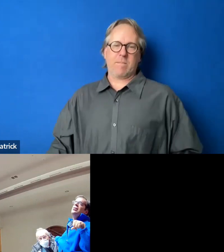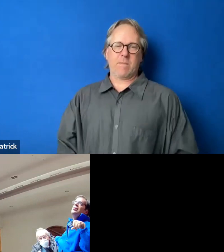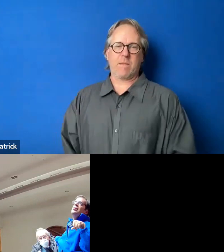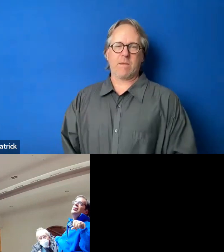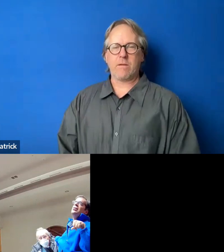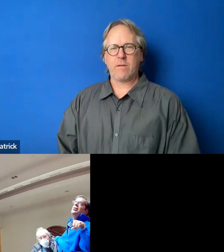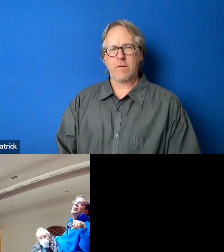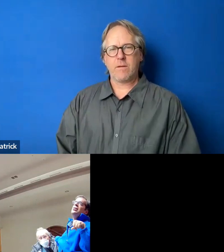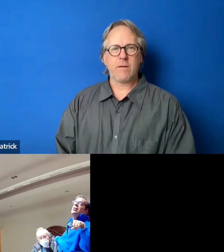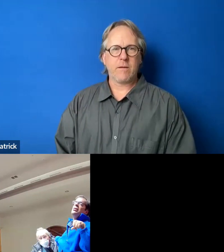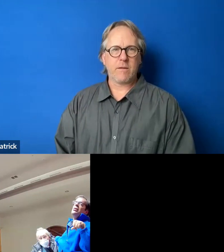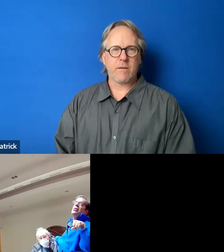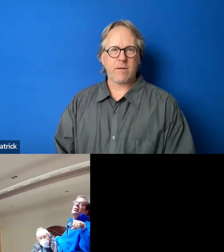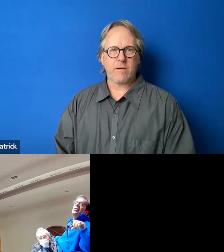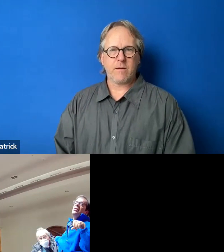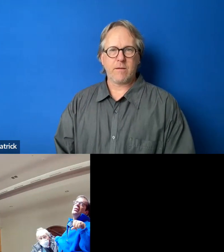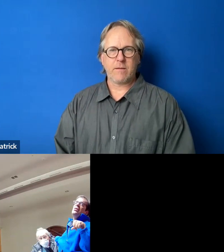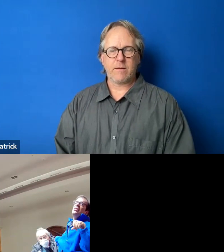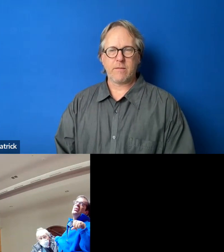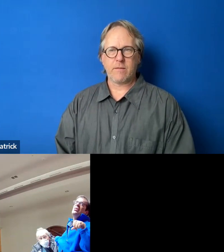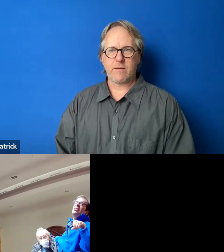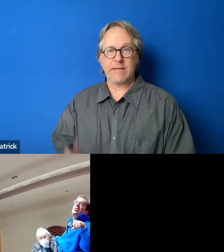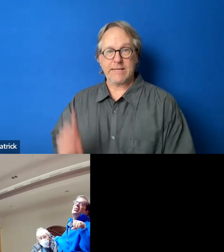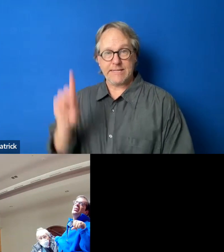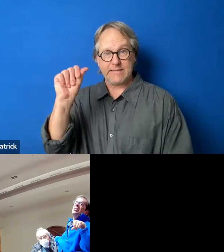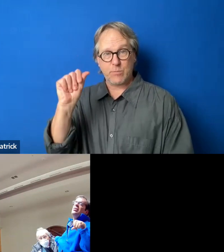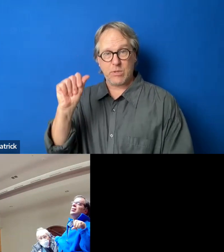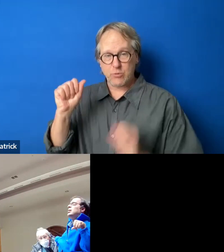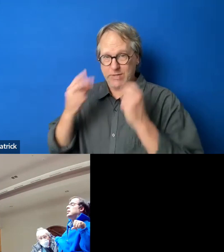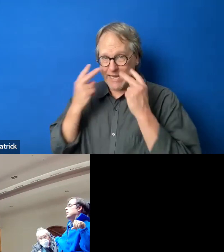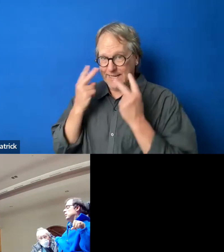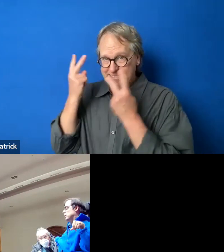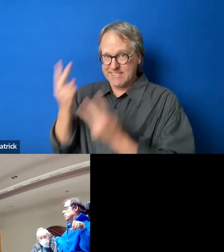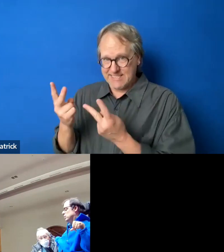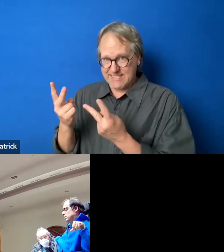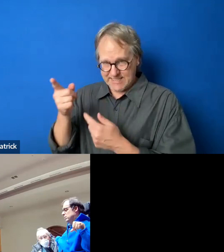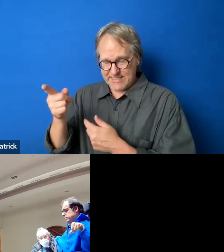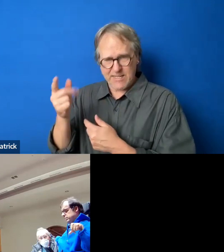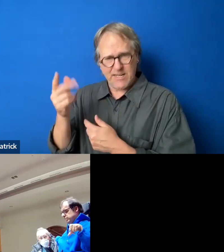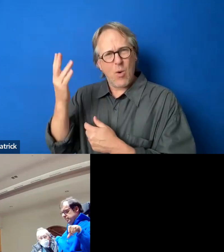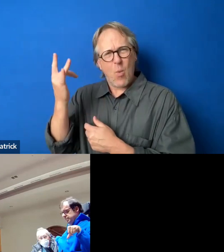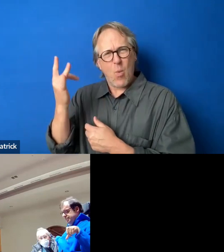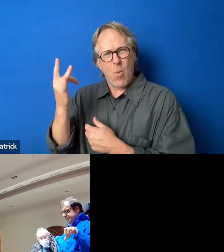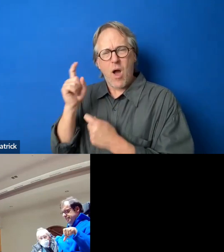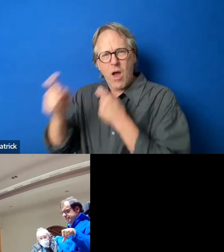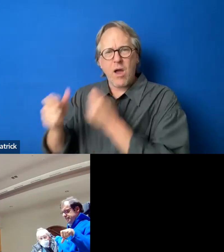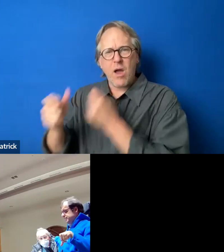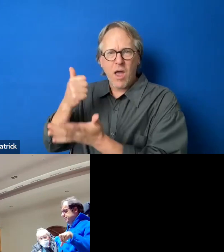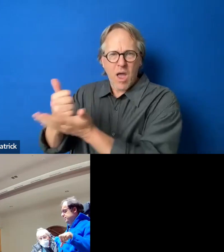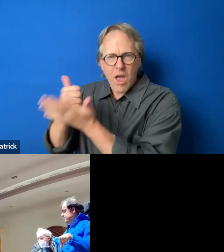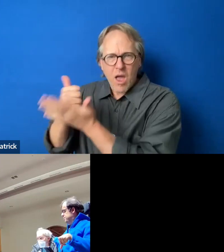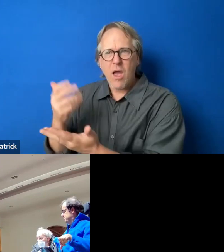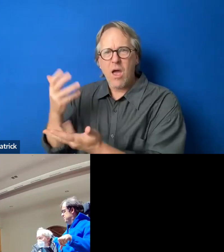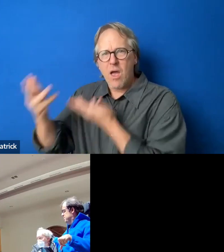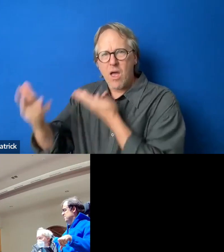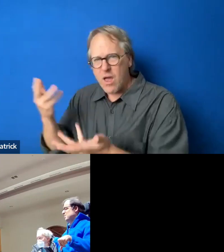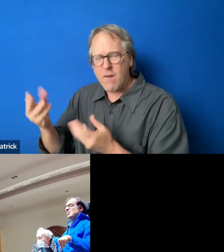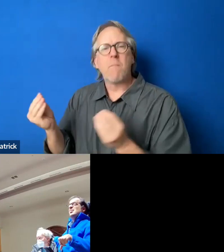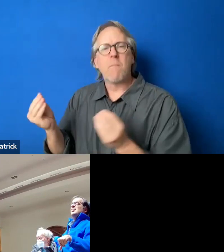Why do you think visible disabilities are more easily validated and accommodated than invisible ones?